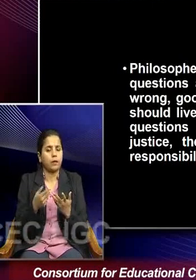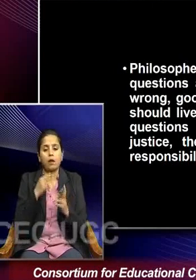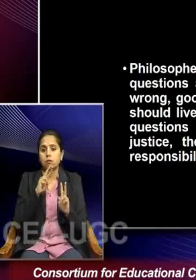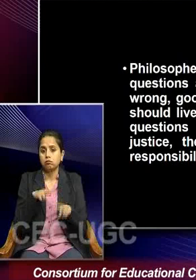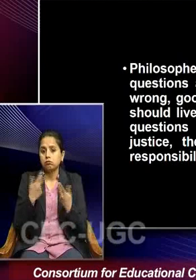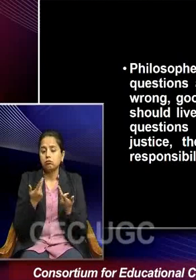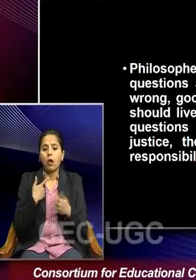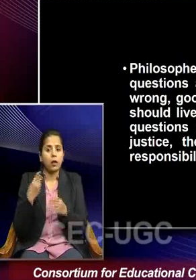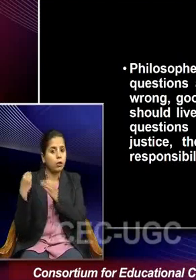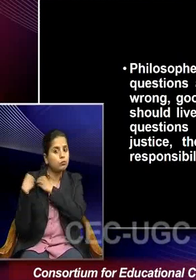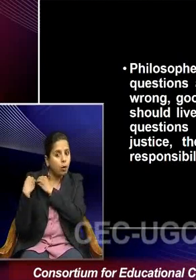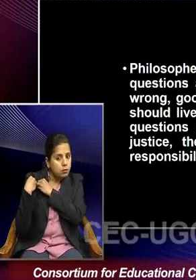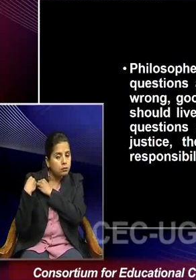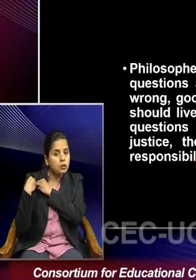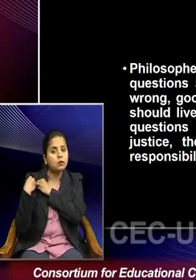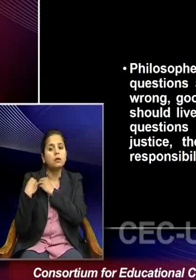responsibility,